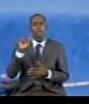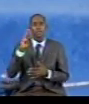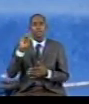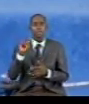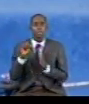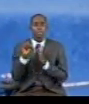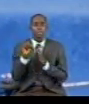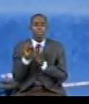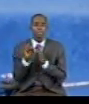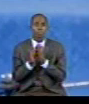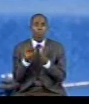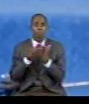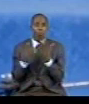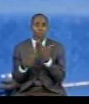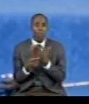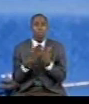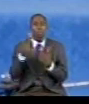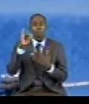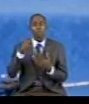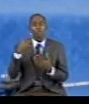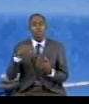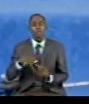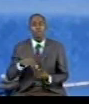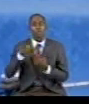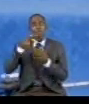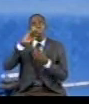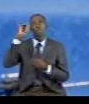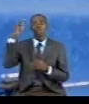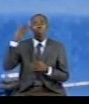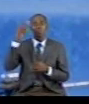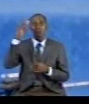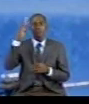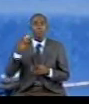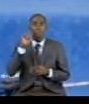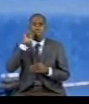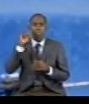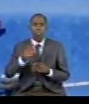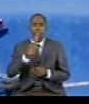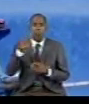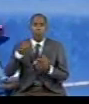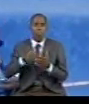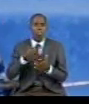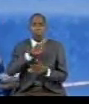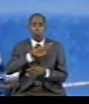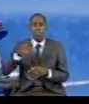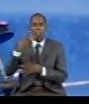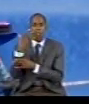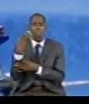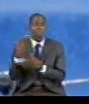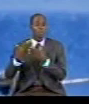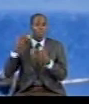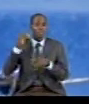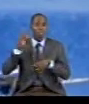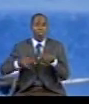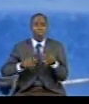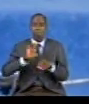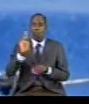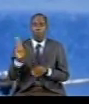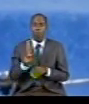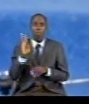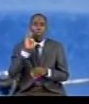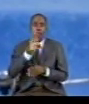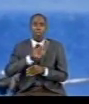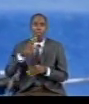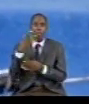of God, today now, I can use this my hand. Before, I cannot use this my right hand to hold this mic. Even to